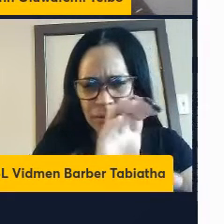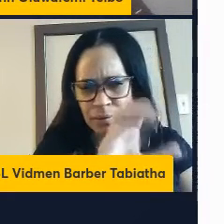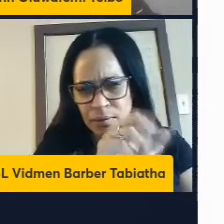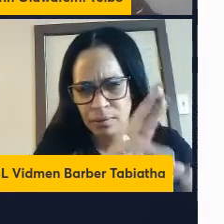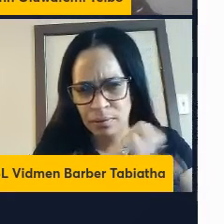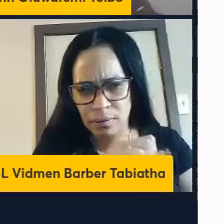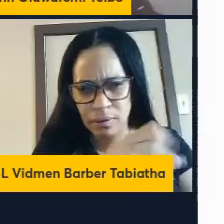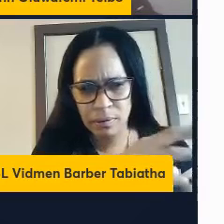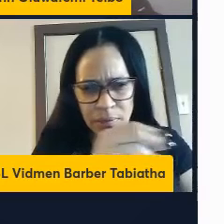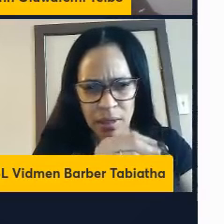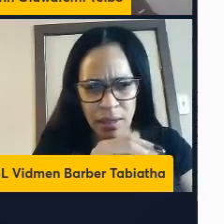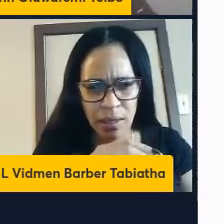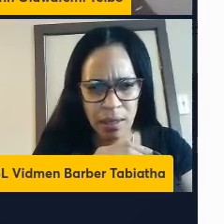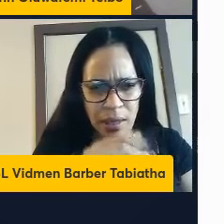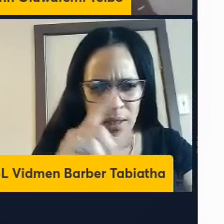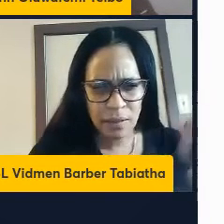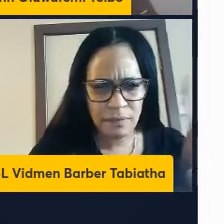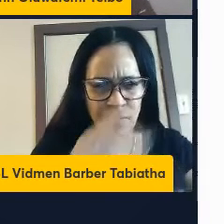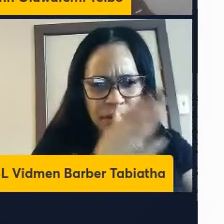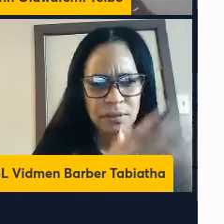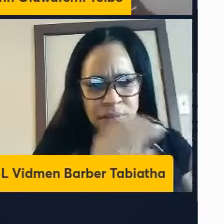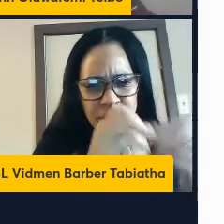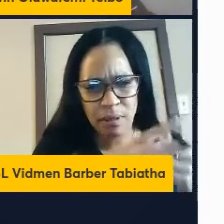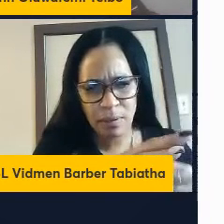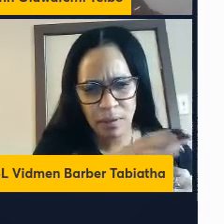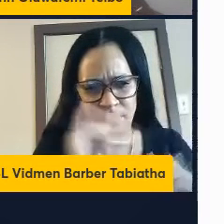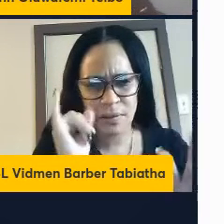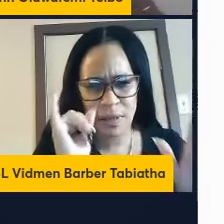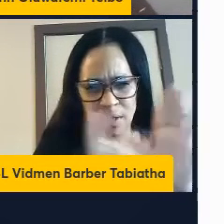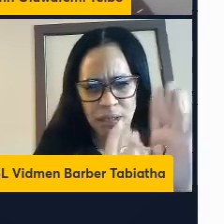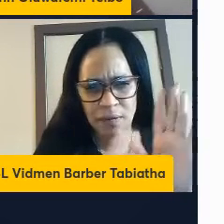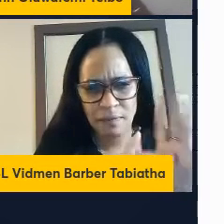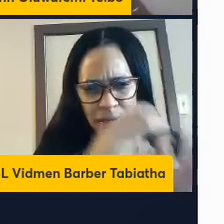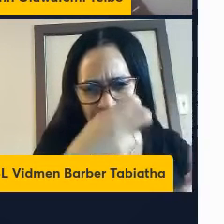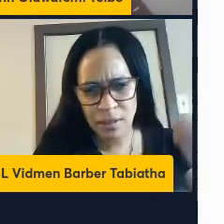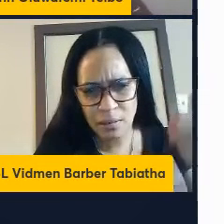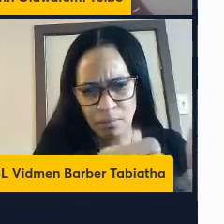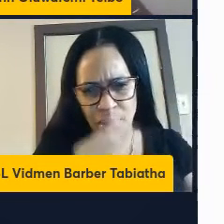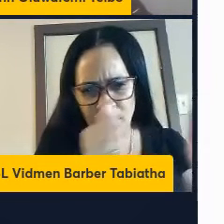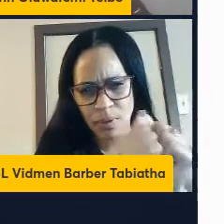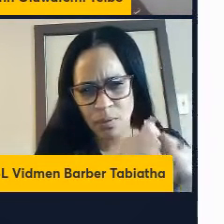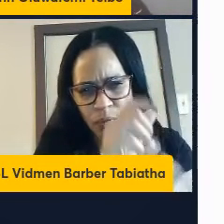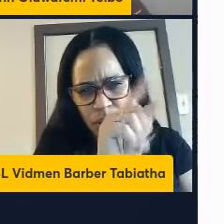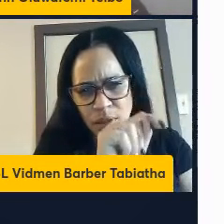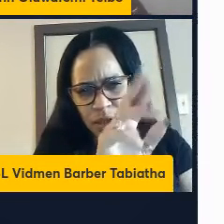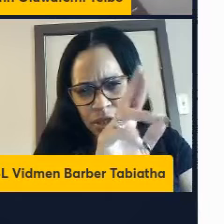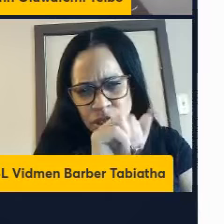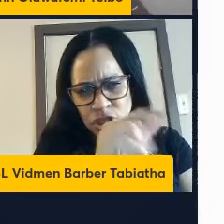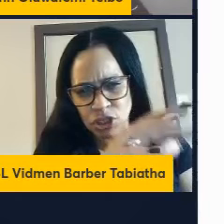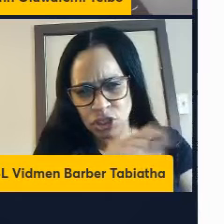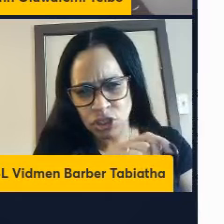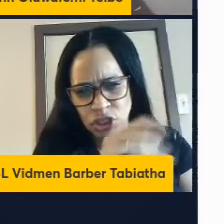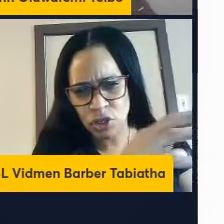using targeted protein mix as well as in staining approach and then create a map of these interconnected